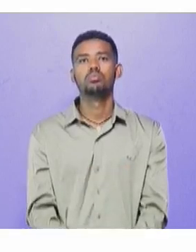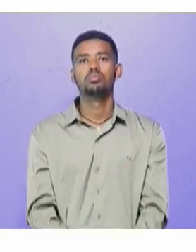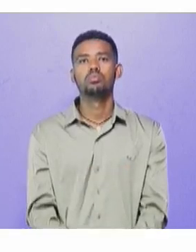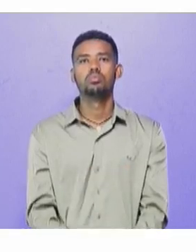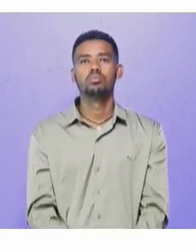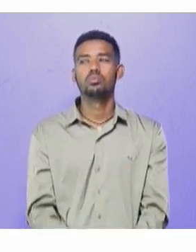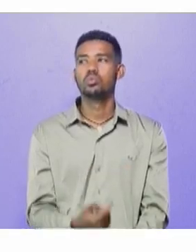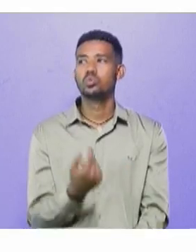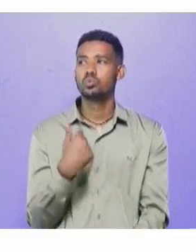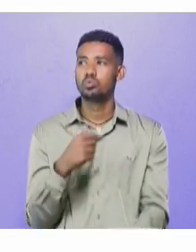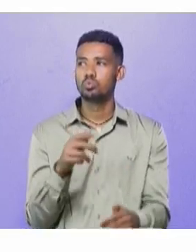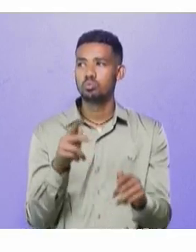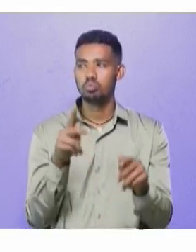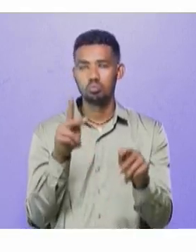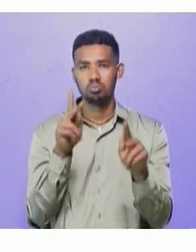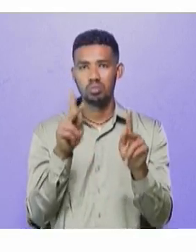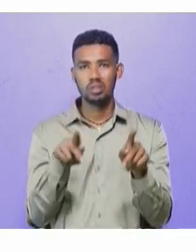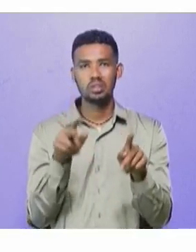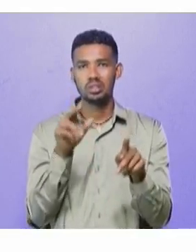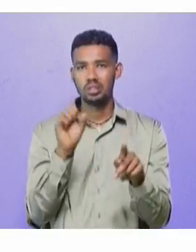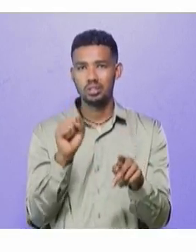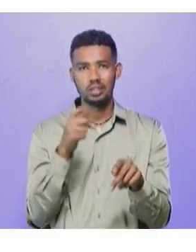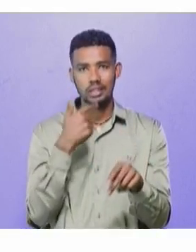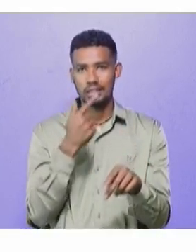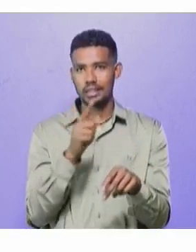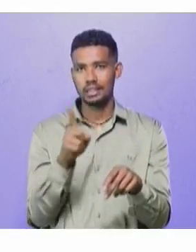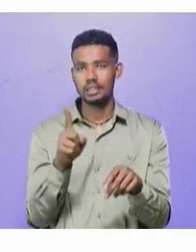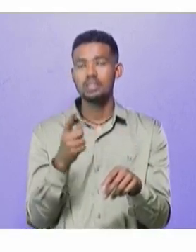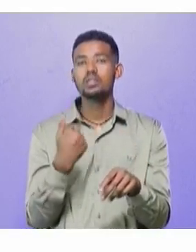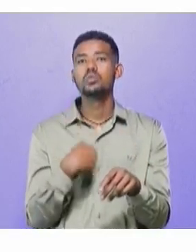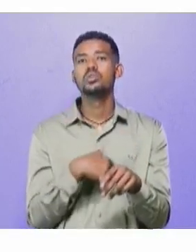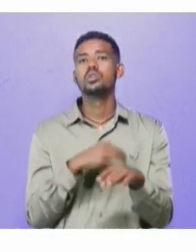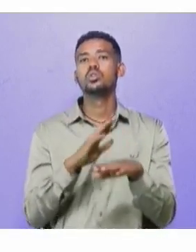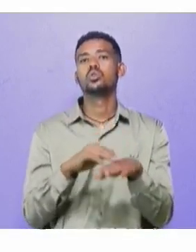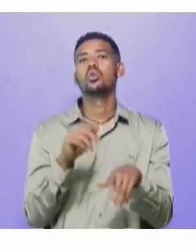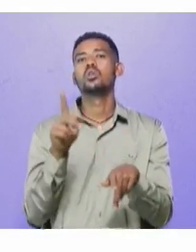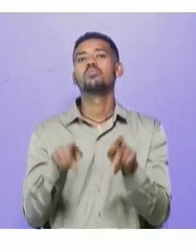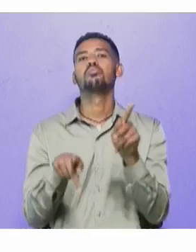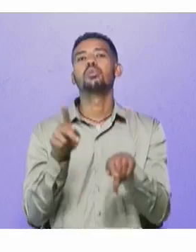We don't say persons. We call it what? People.